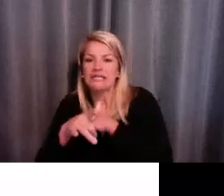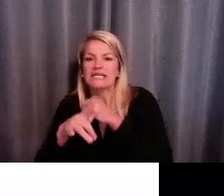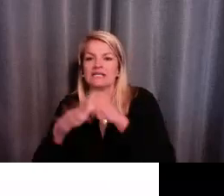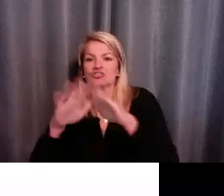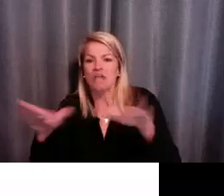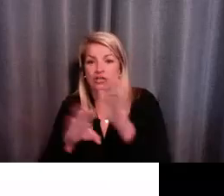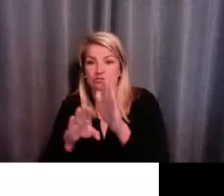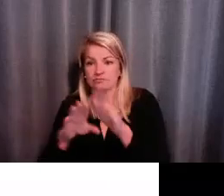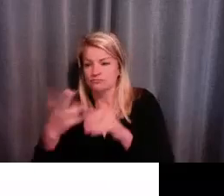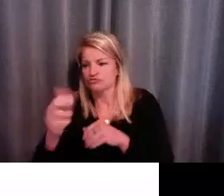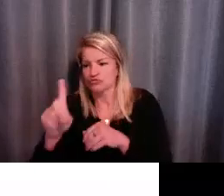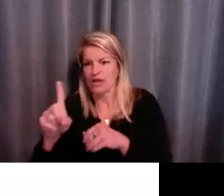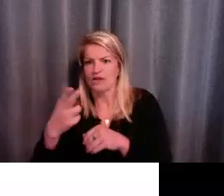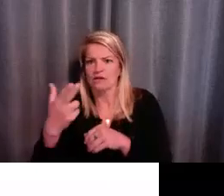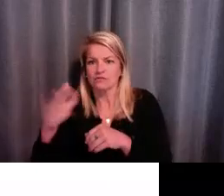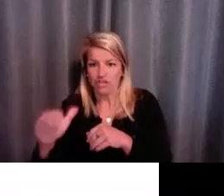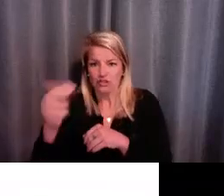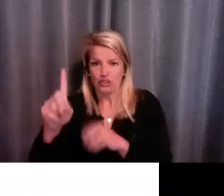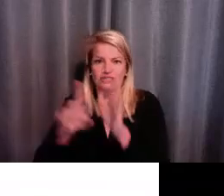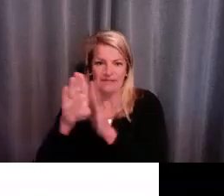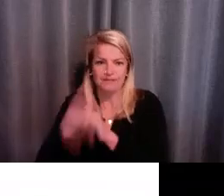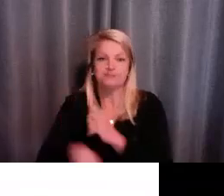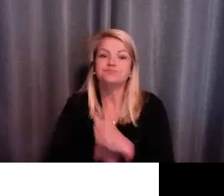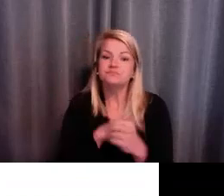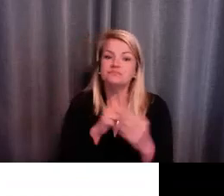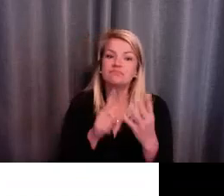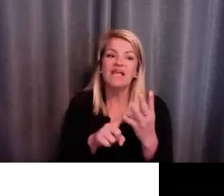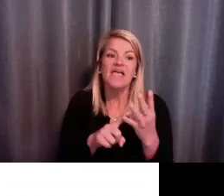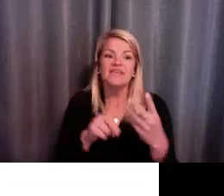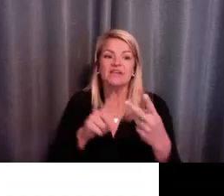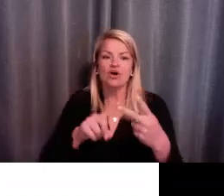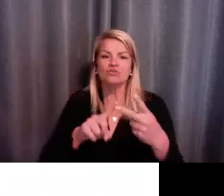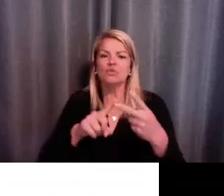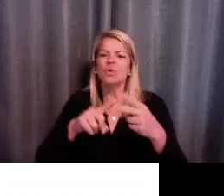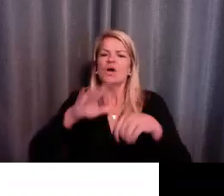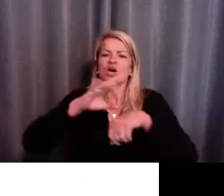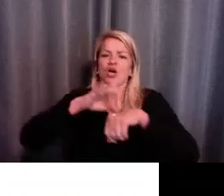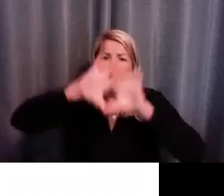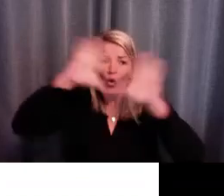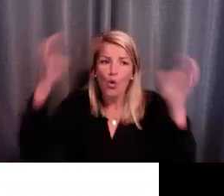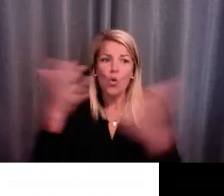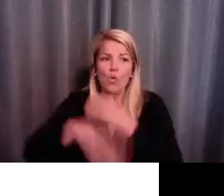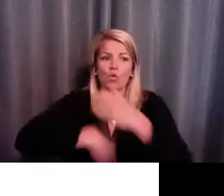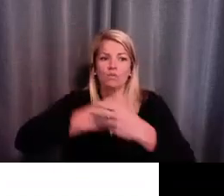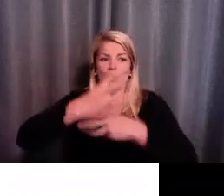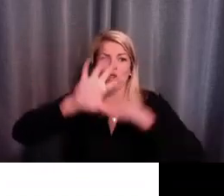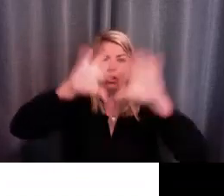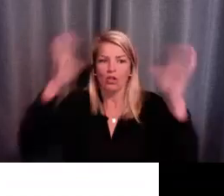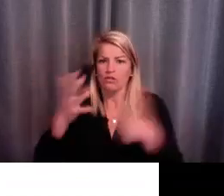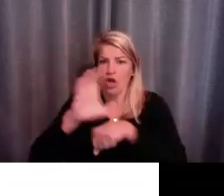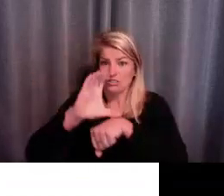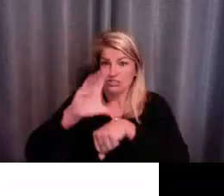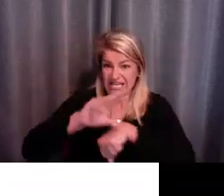other process about the groundwork is where we are doing a global consultation that also has 2 parts. One is